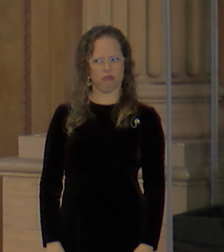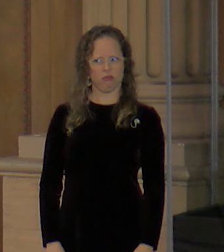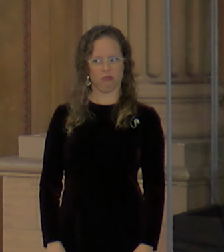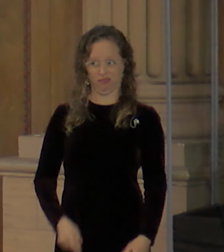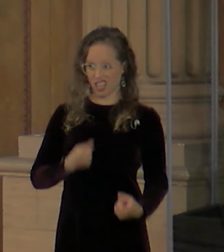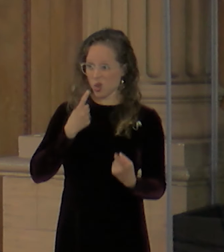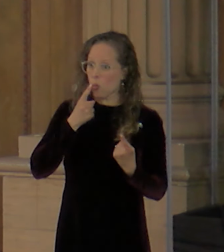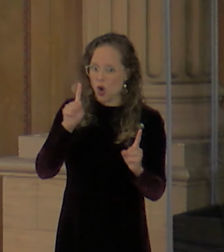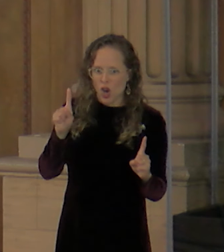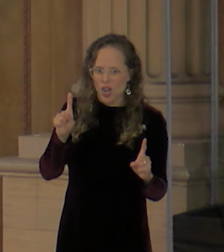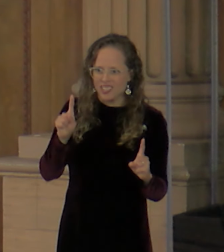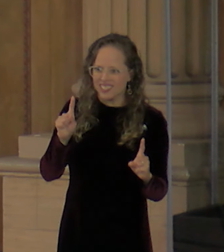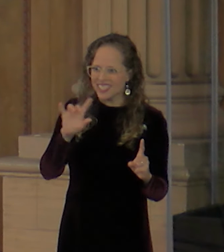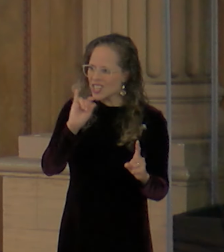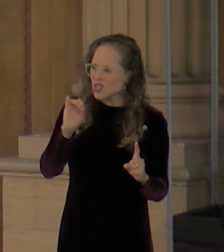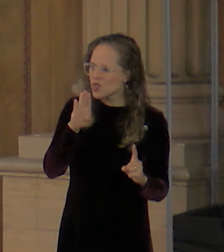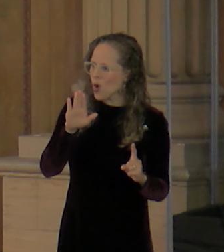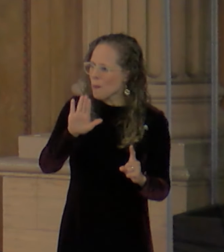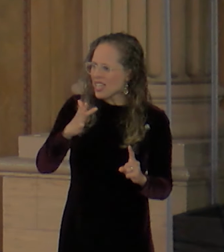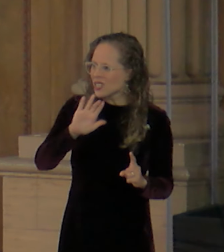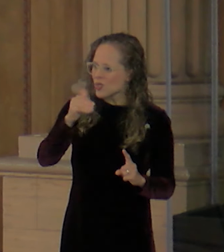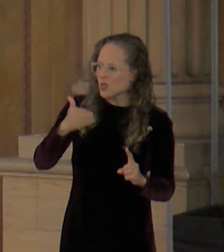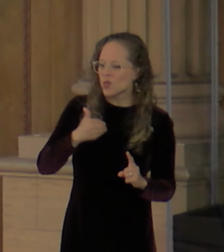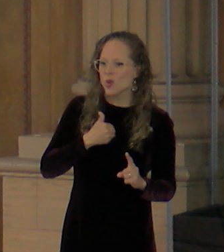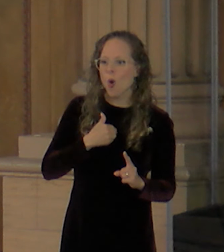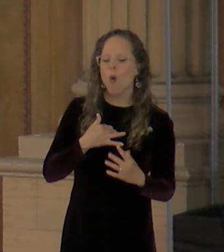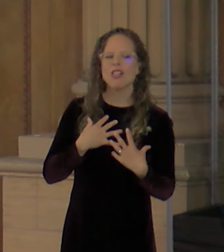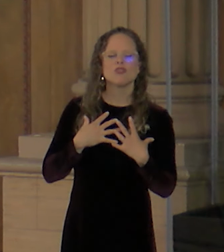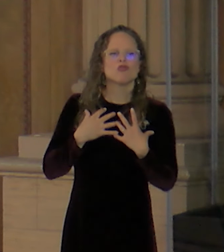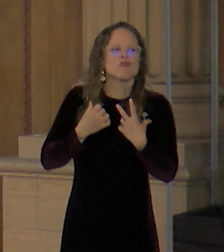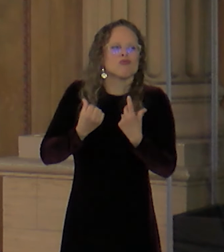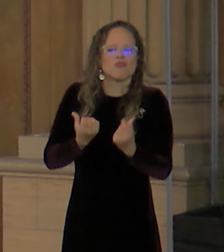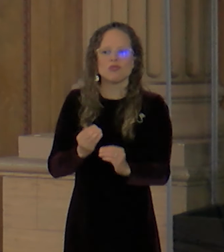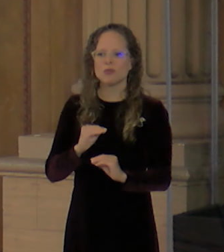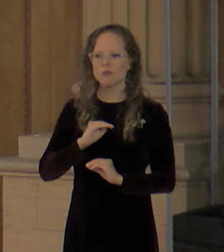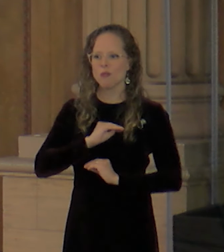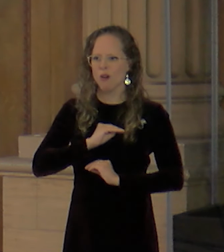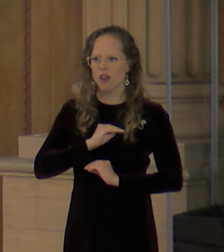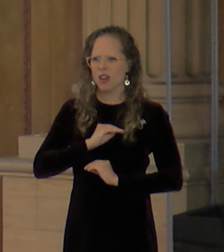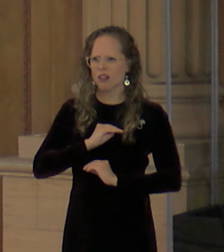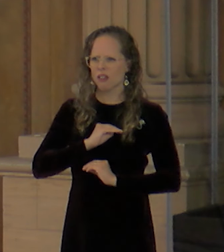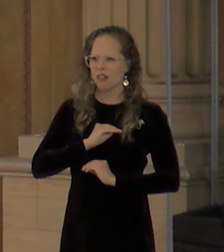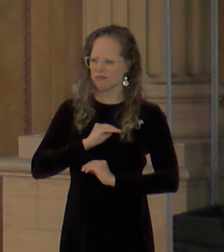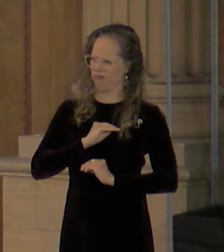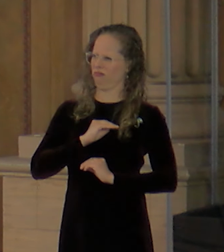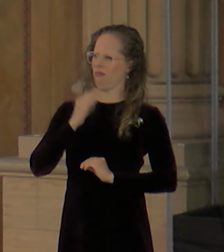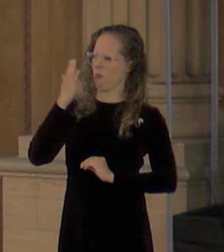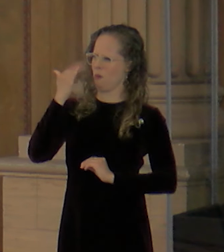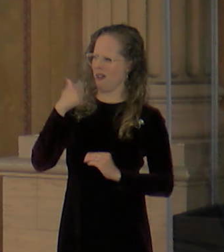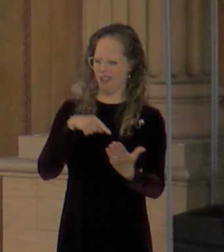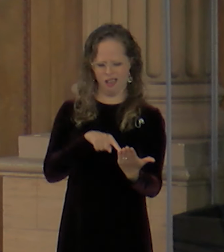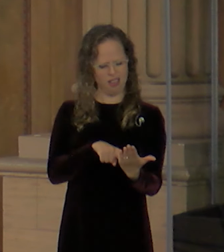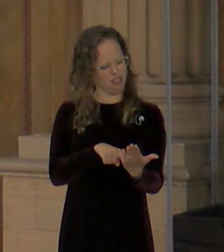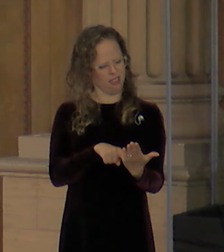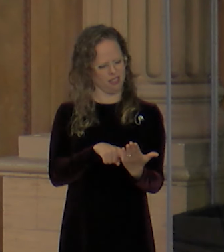soul. So what is it about what he says there that restores Job and could restore us?